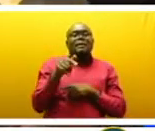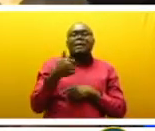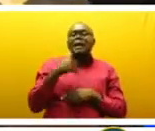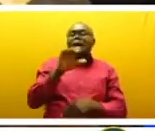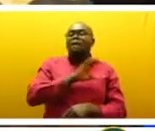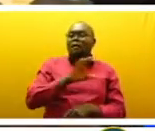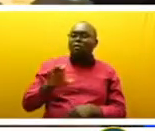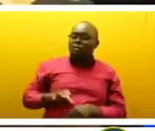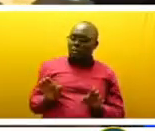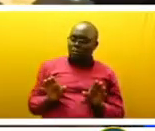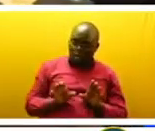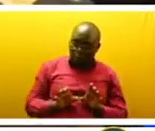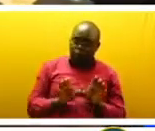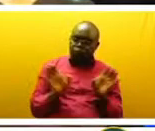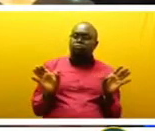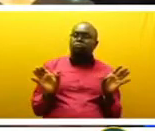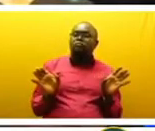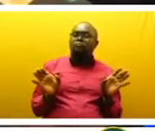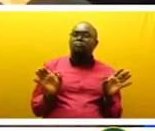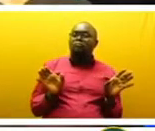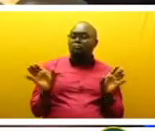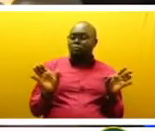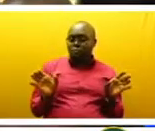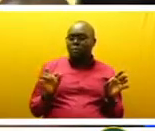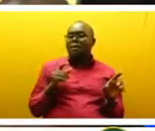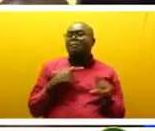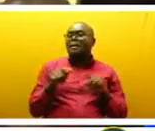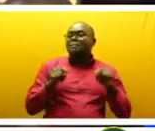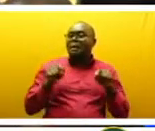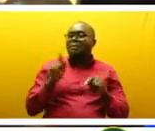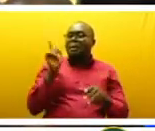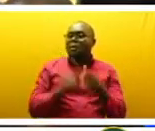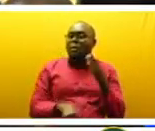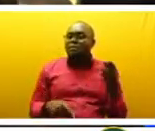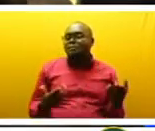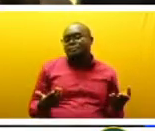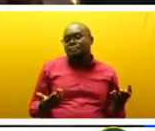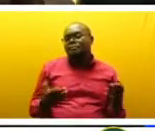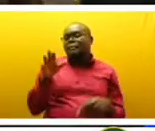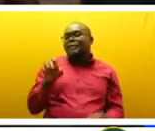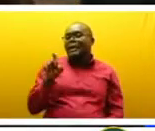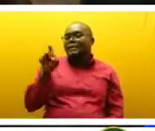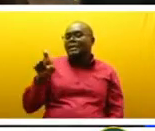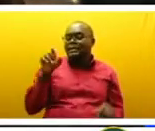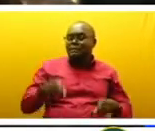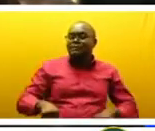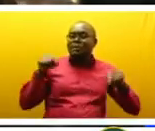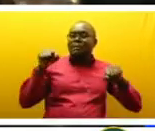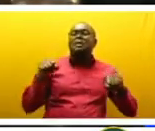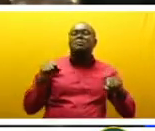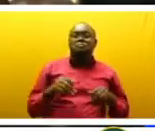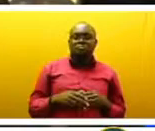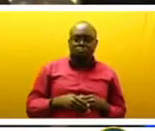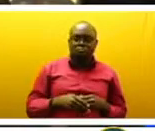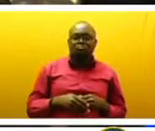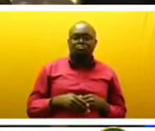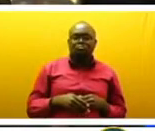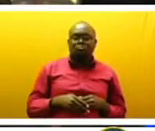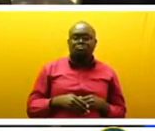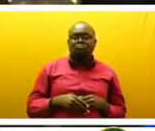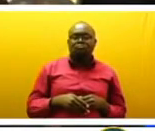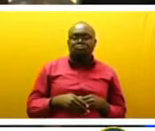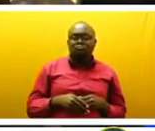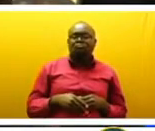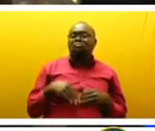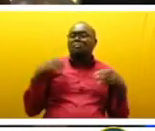has two factions, that is run by what has been described as an executive chairmanship. I was